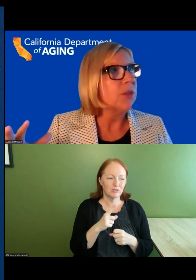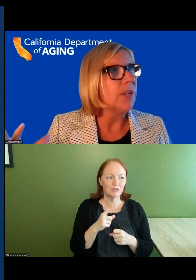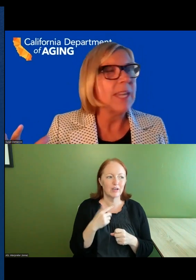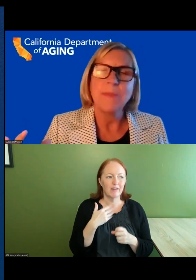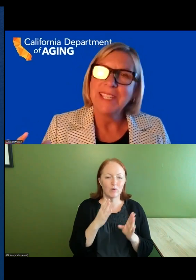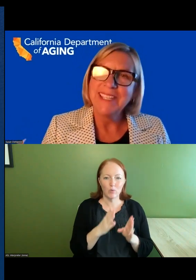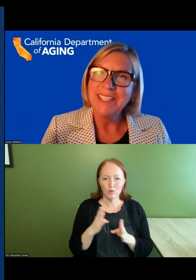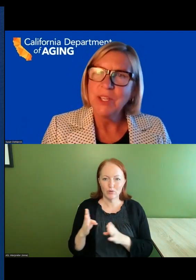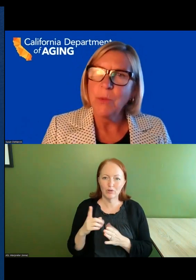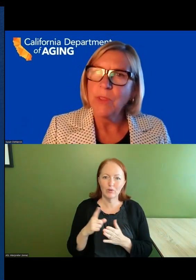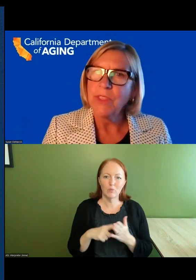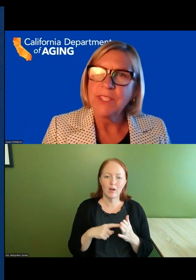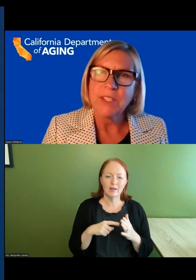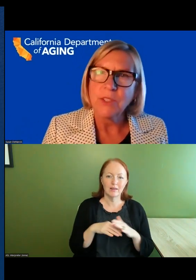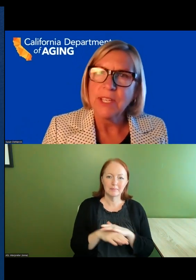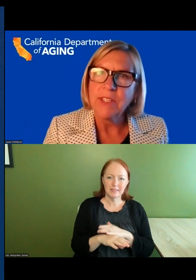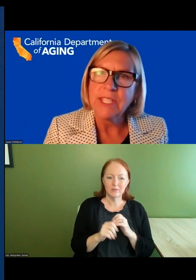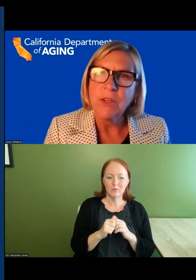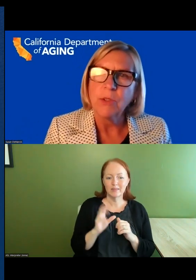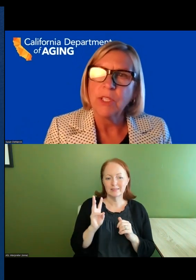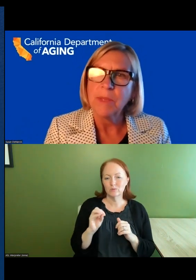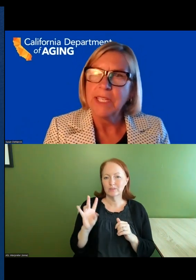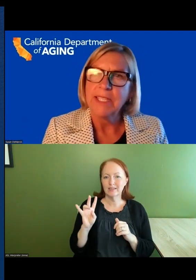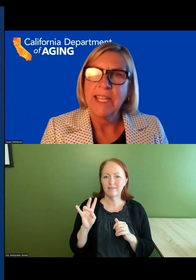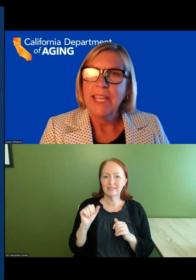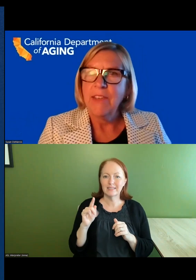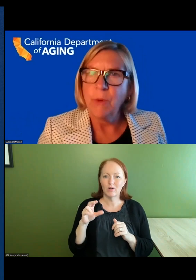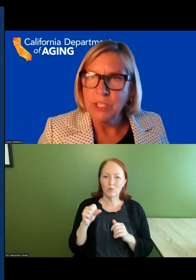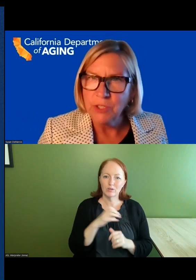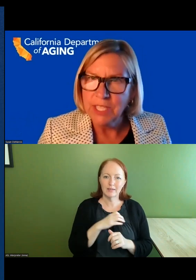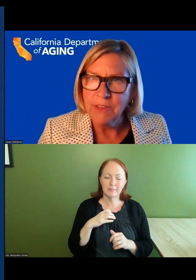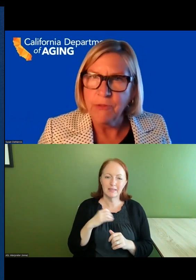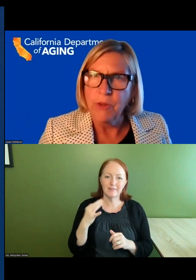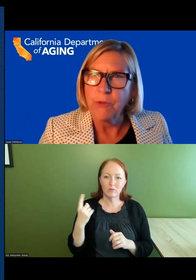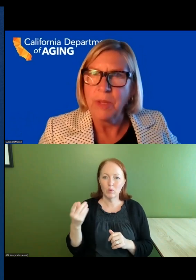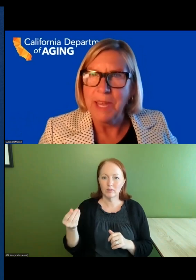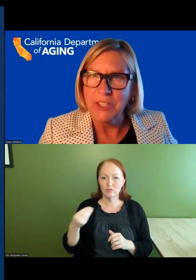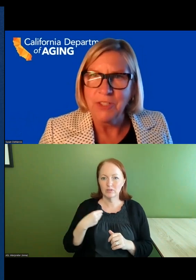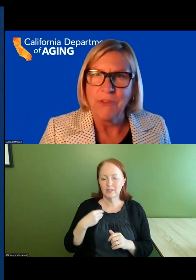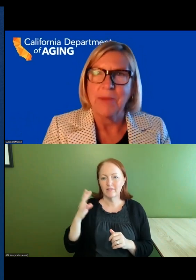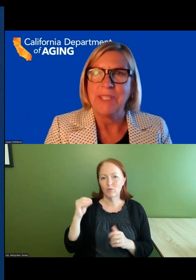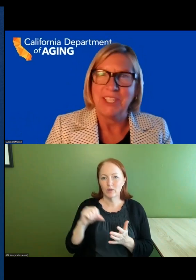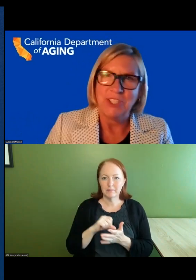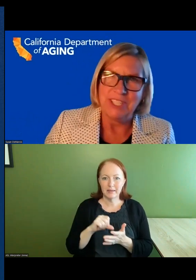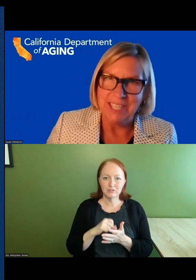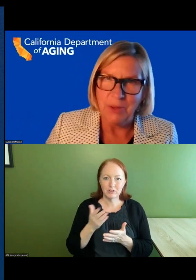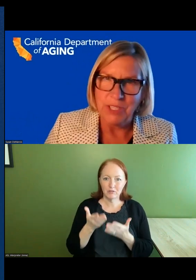order to what comes in. So with the 6 or 7 stakeholder committees, if one turns in 40 pages of recommendations and the other one